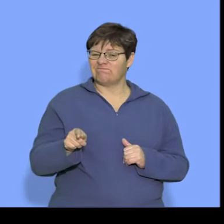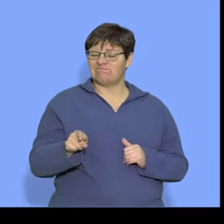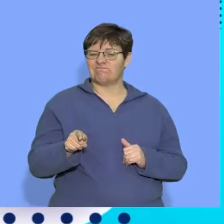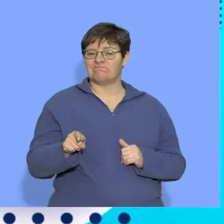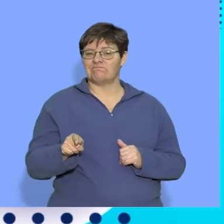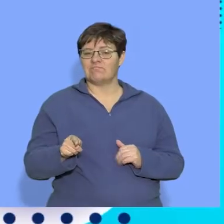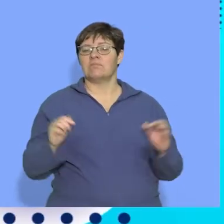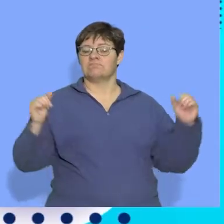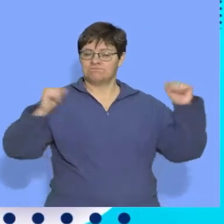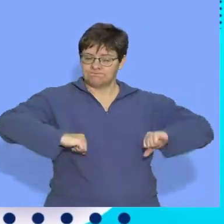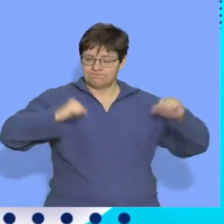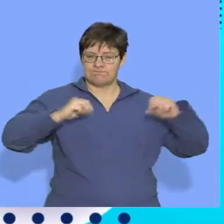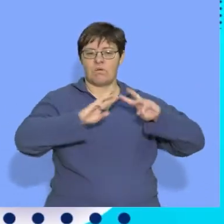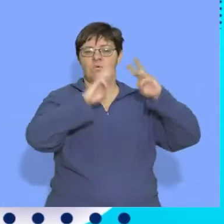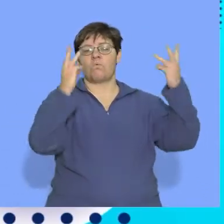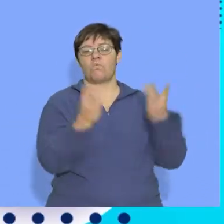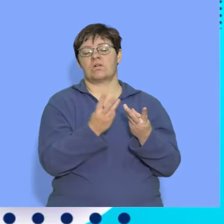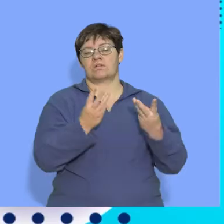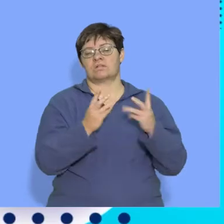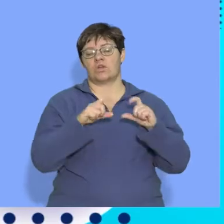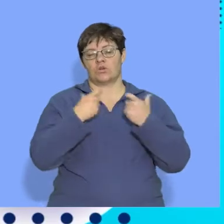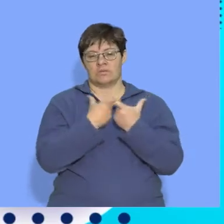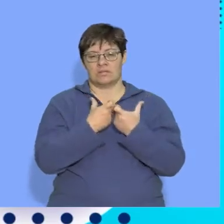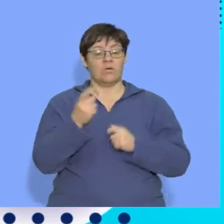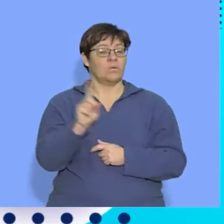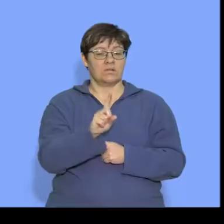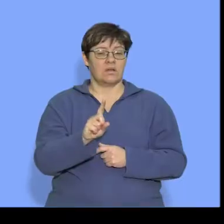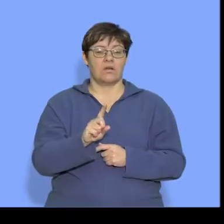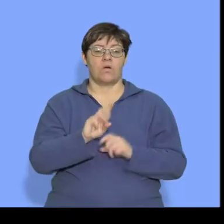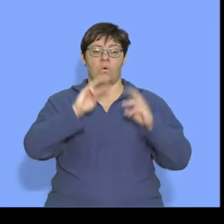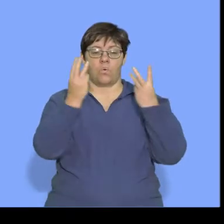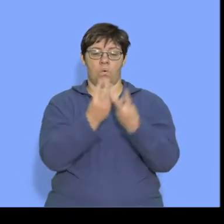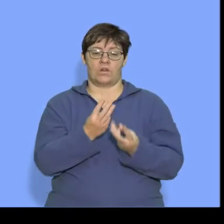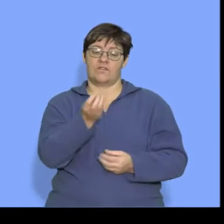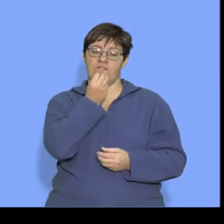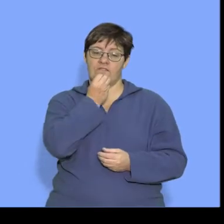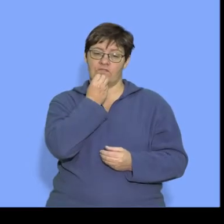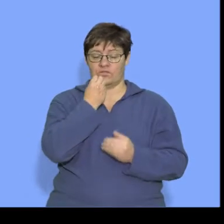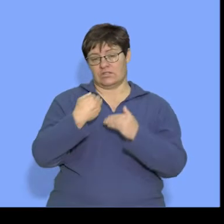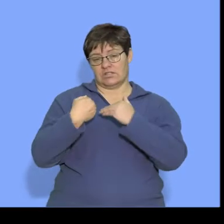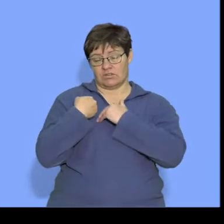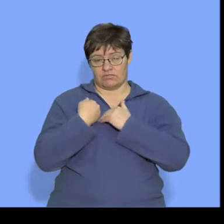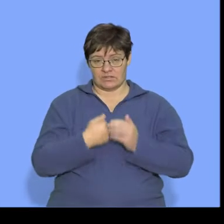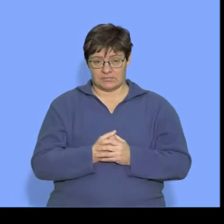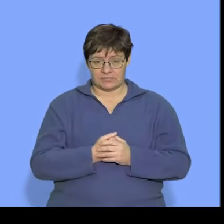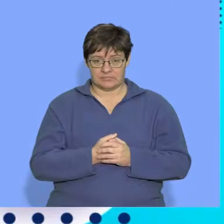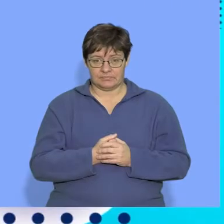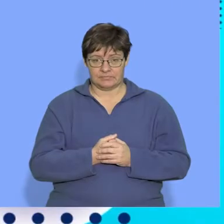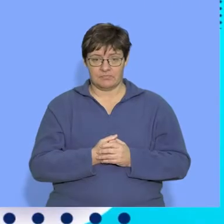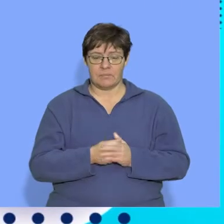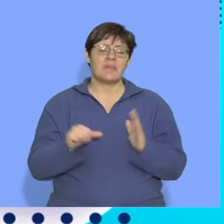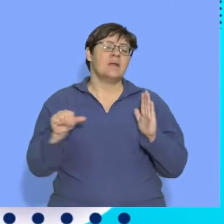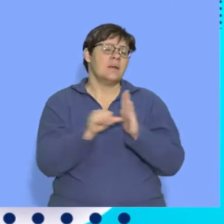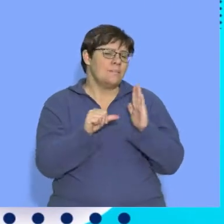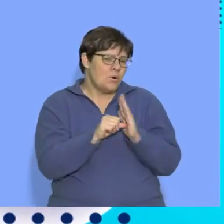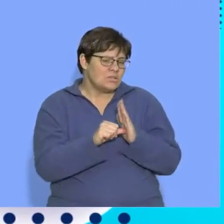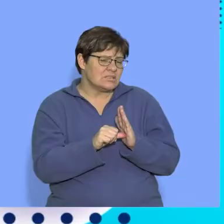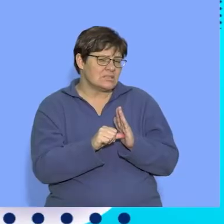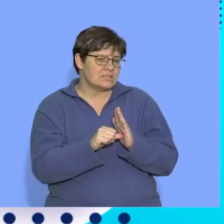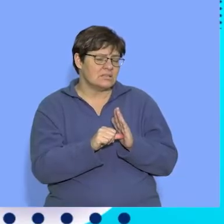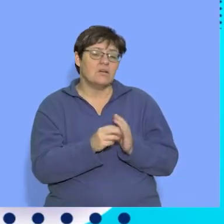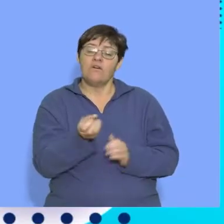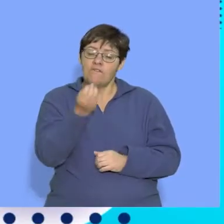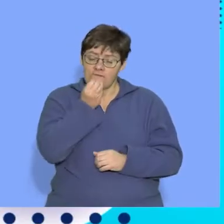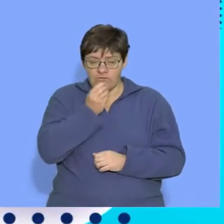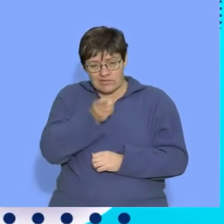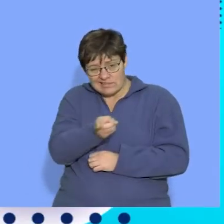agreed on by the World Committee on World Food Security. And guys, it's important that, as I mentioned, that food needs